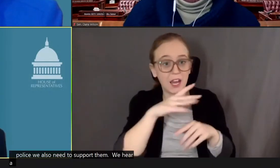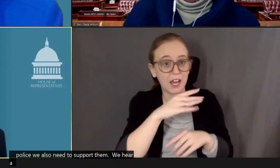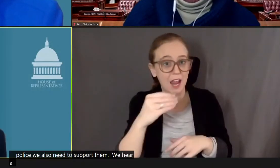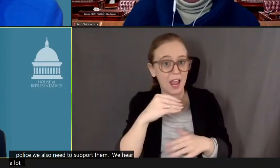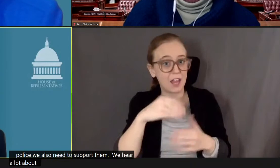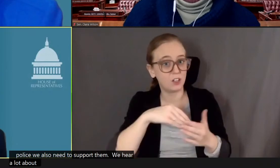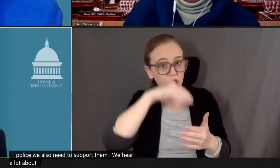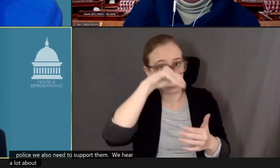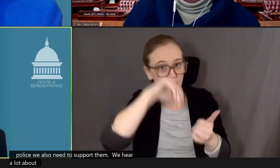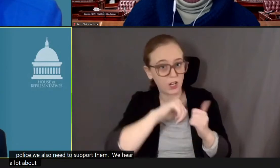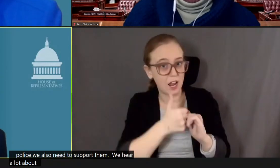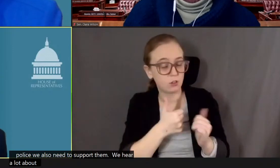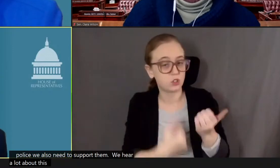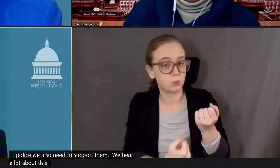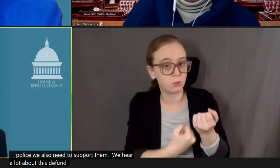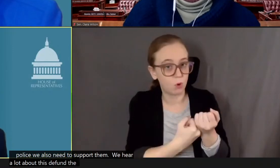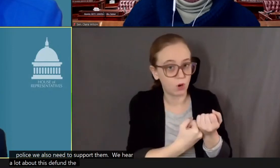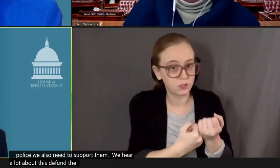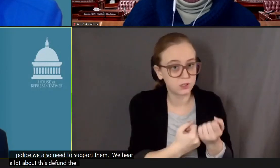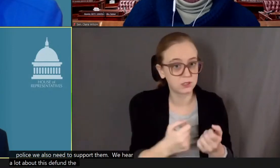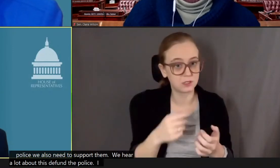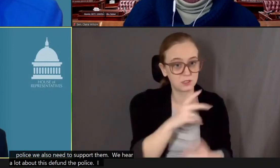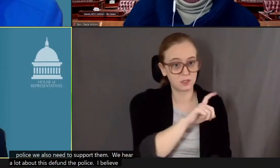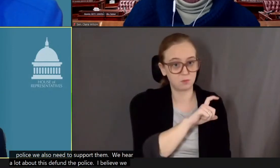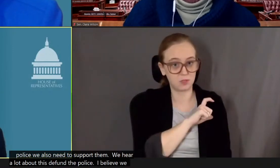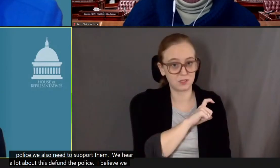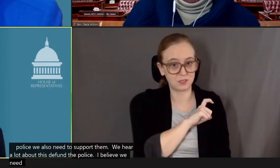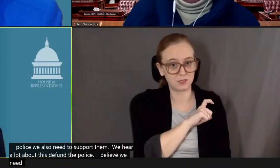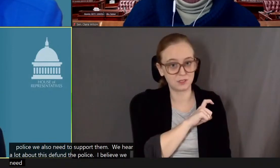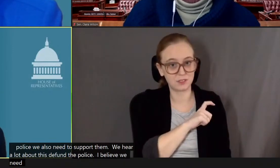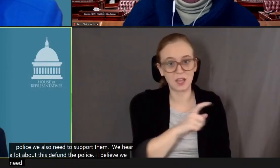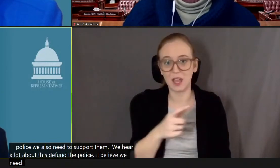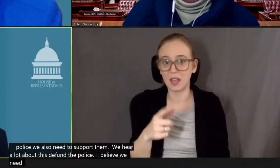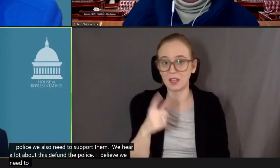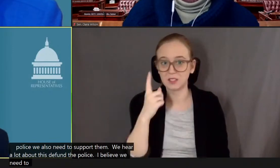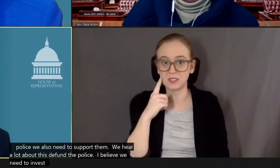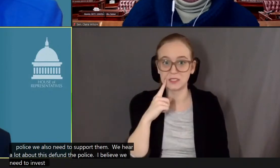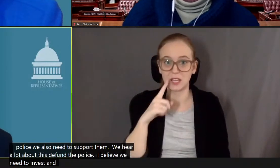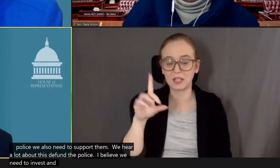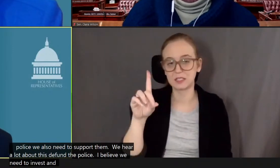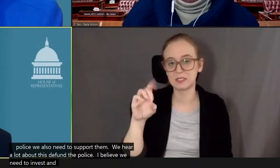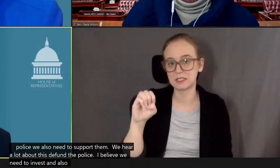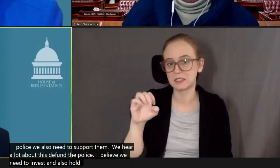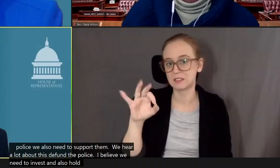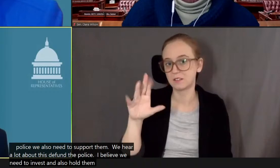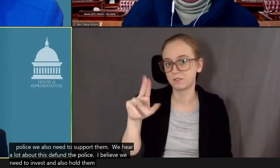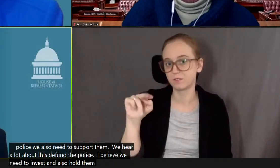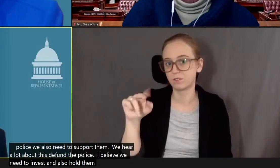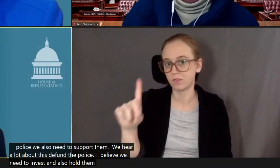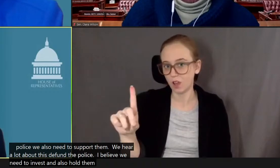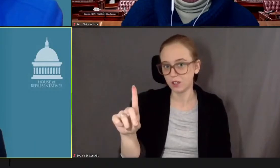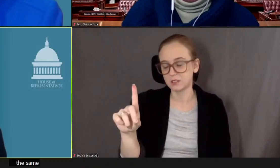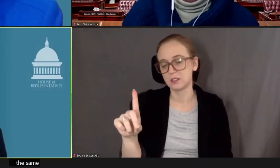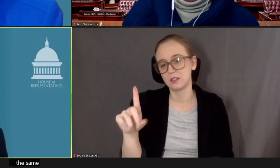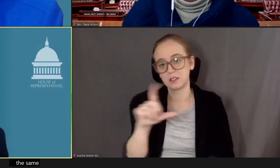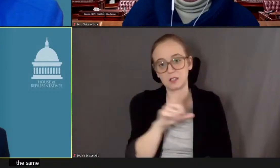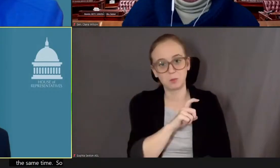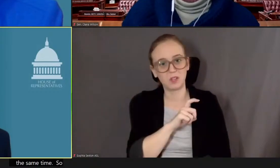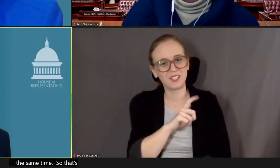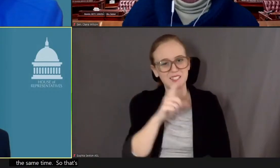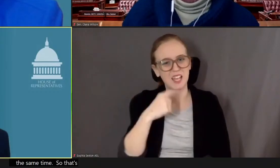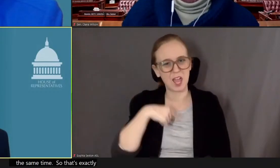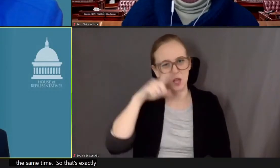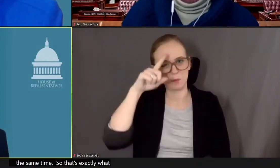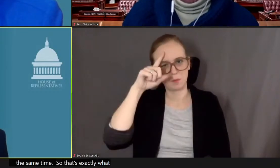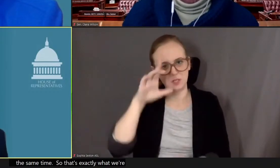the police. I believe we need to invest and also hold them accountable at the same time. And so that's exactly what we're working